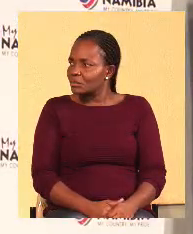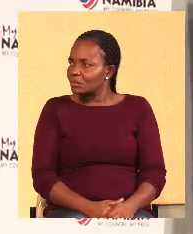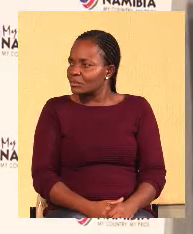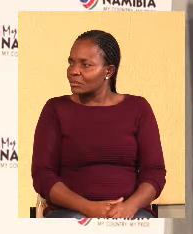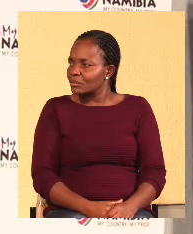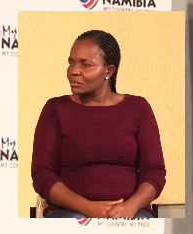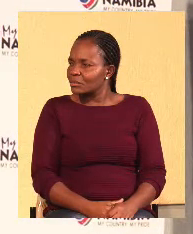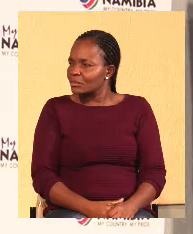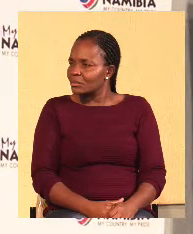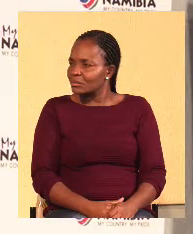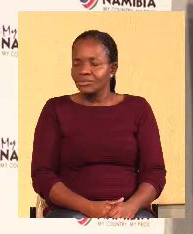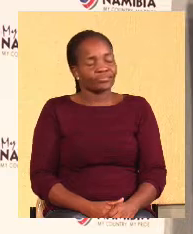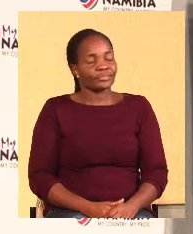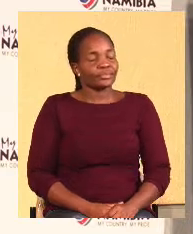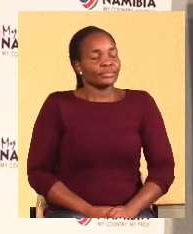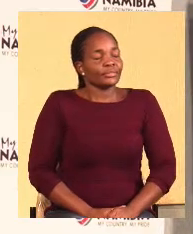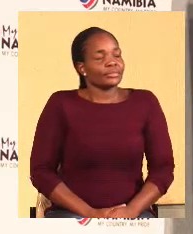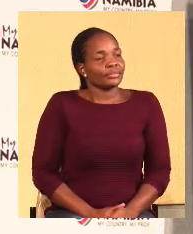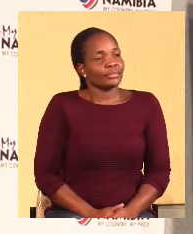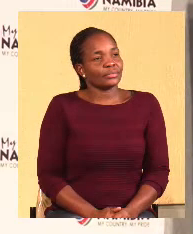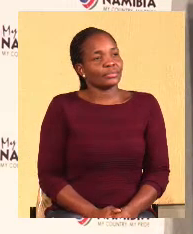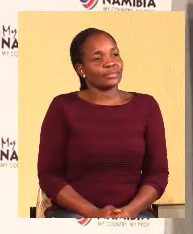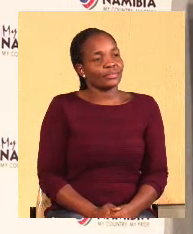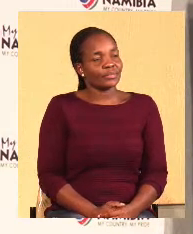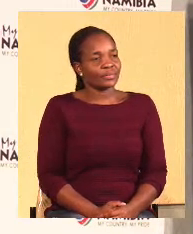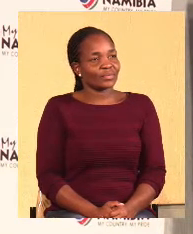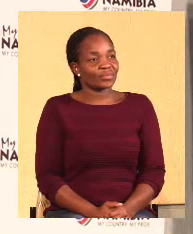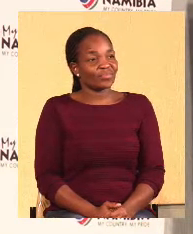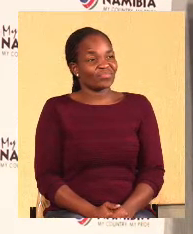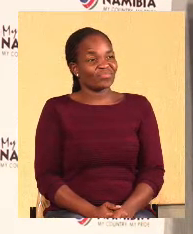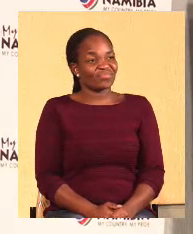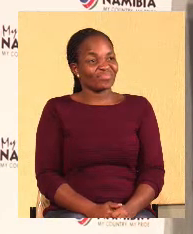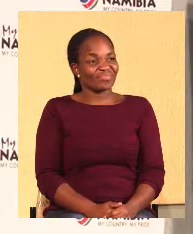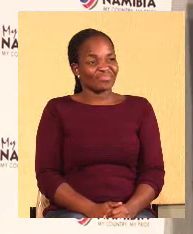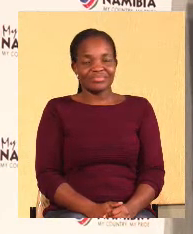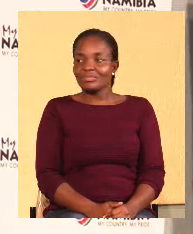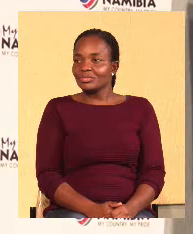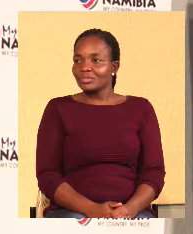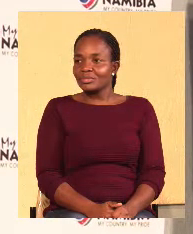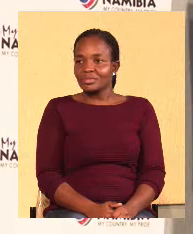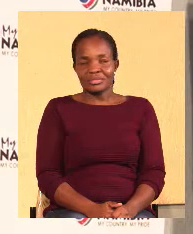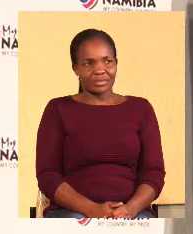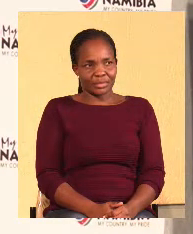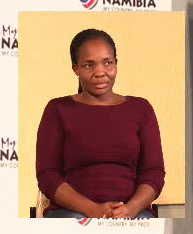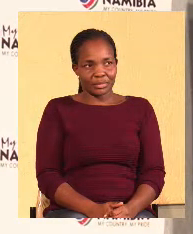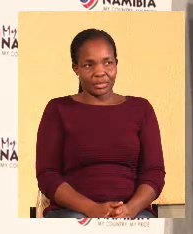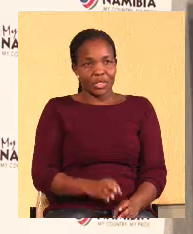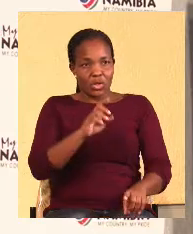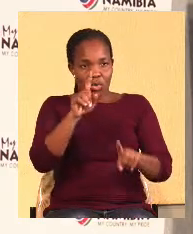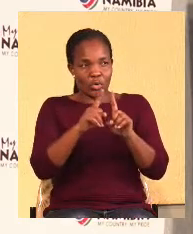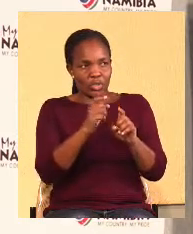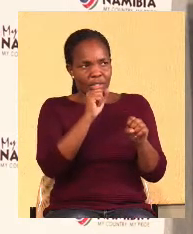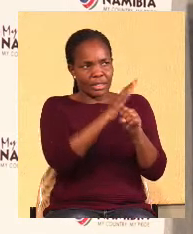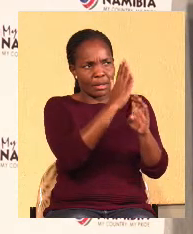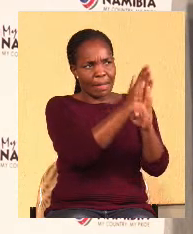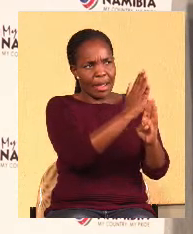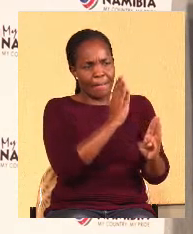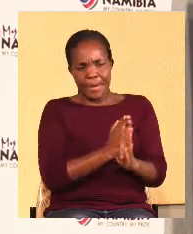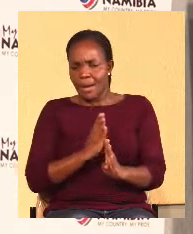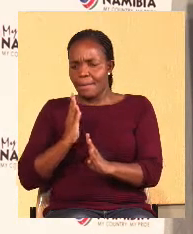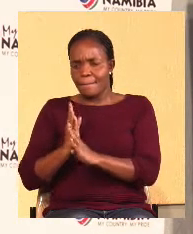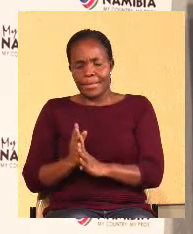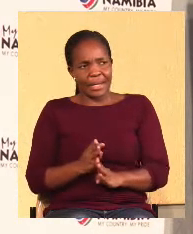Right. Yes, thank you very much. There was a mix of both questions with reference